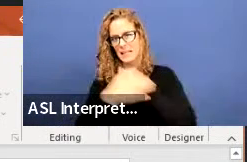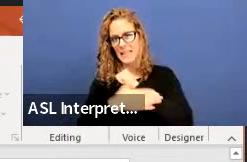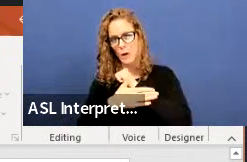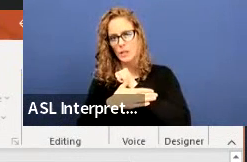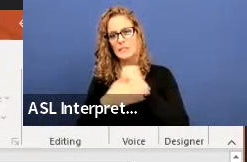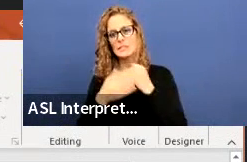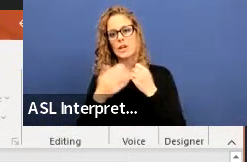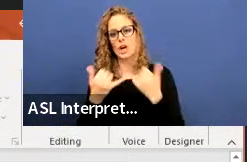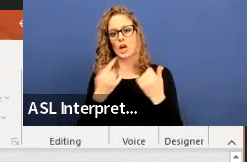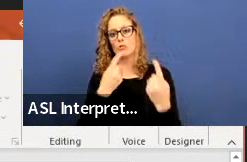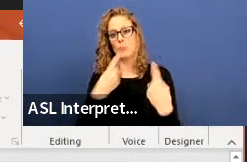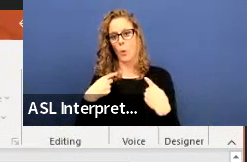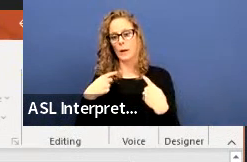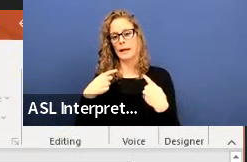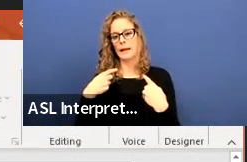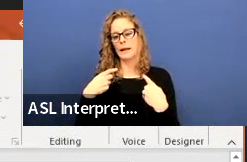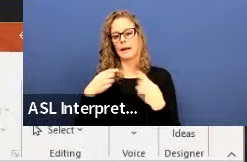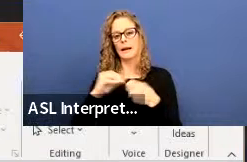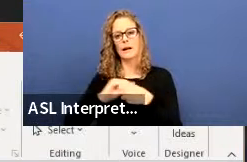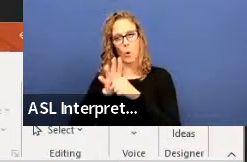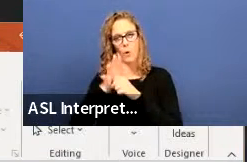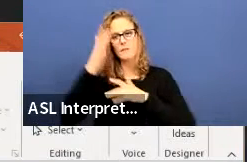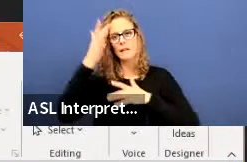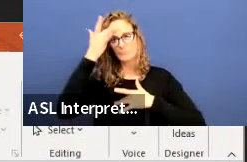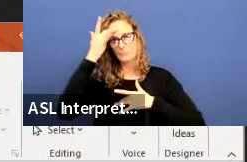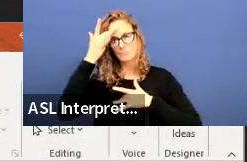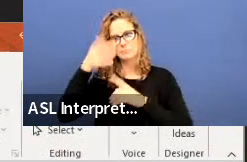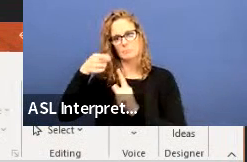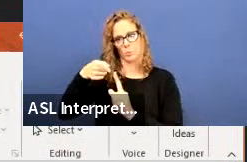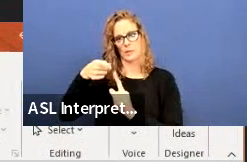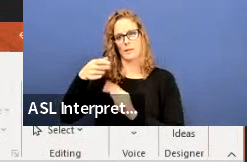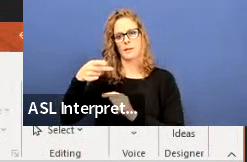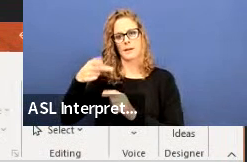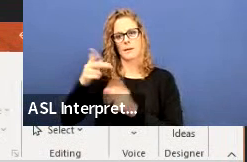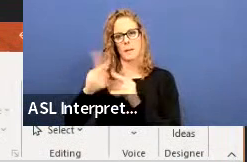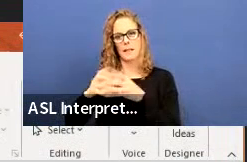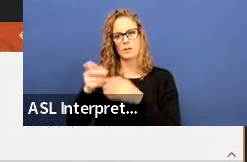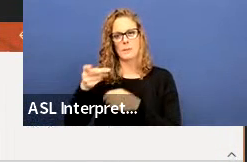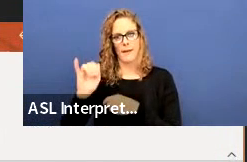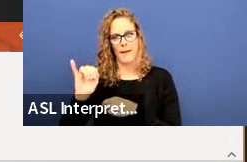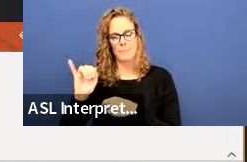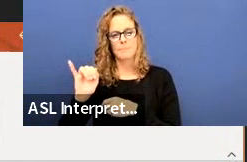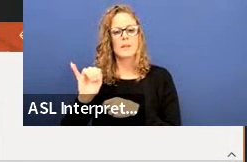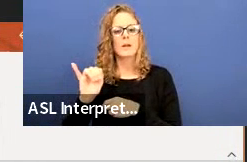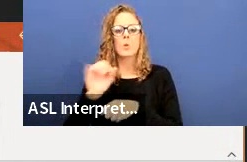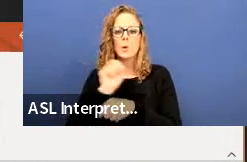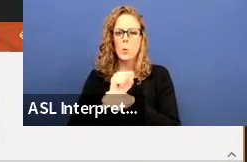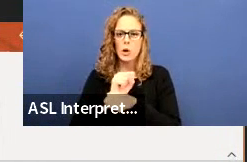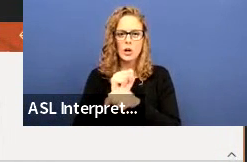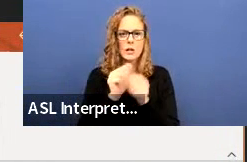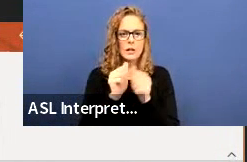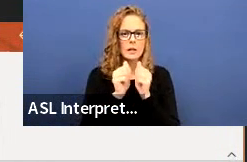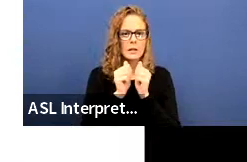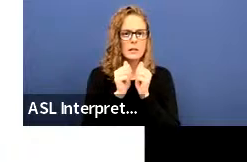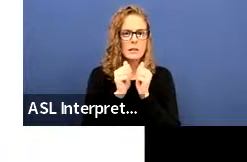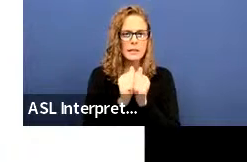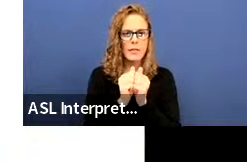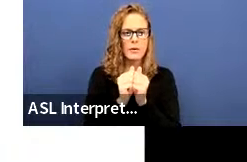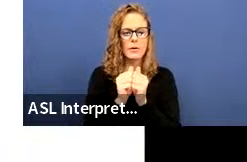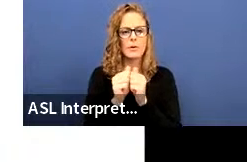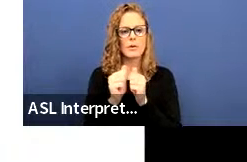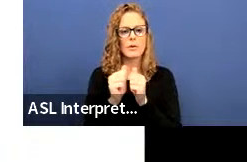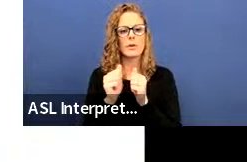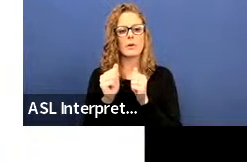Pacific Islander cases. We continue to work closely with Barhai and Bay